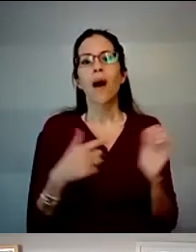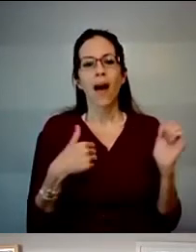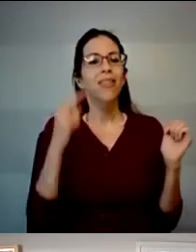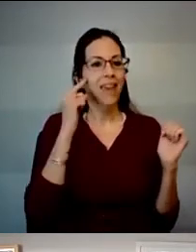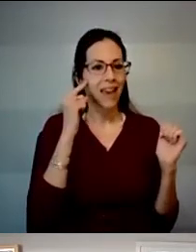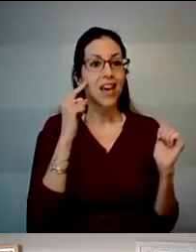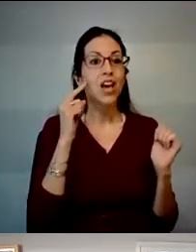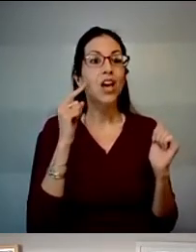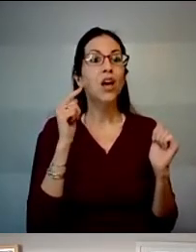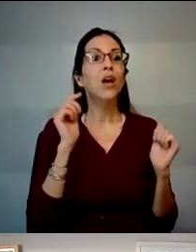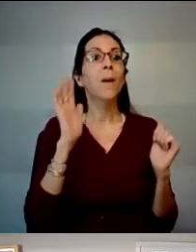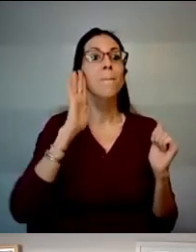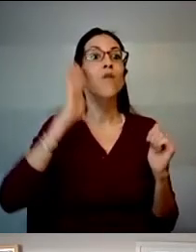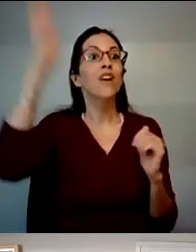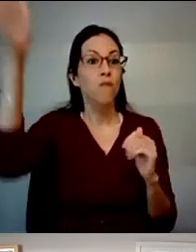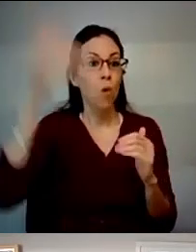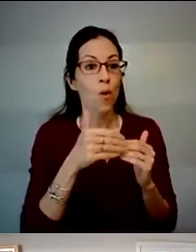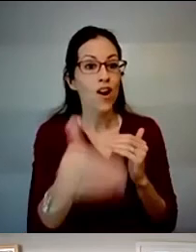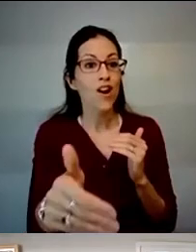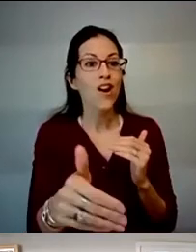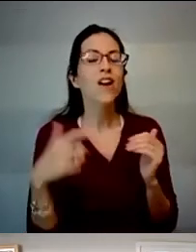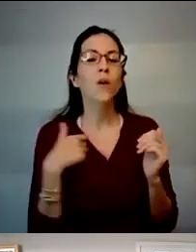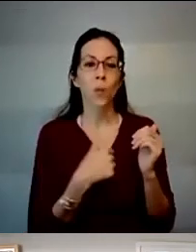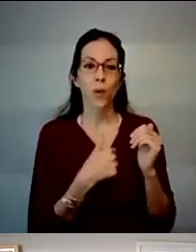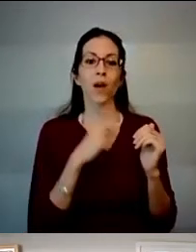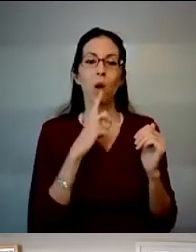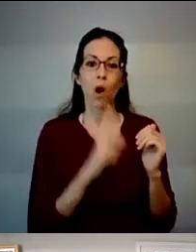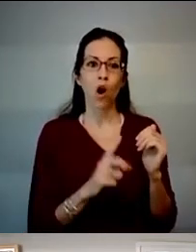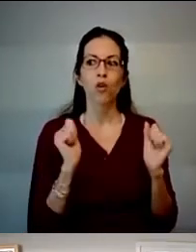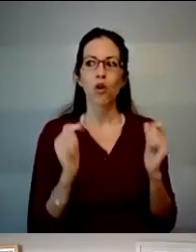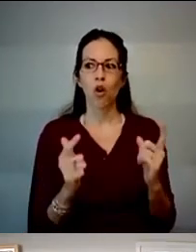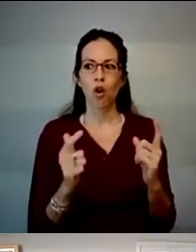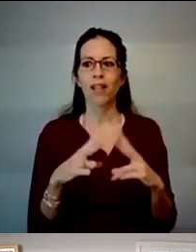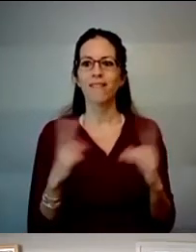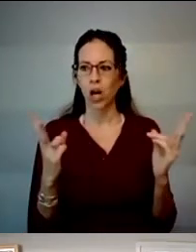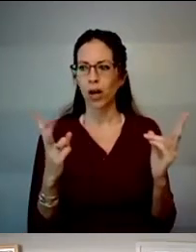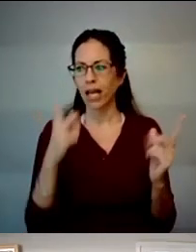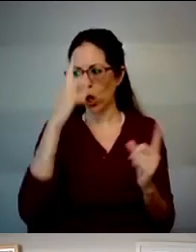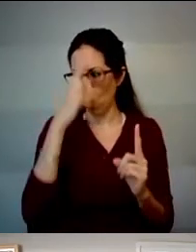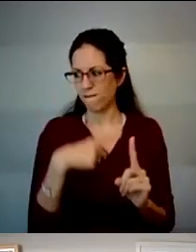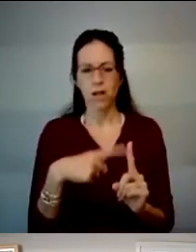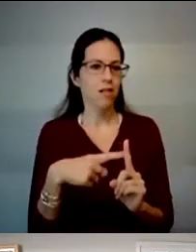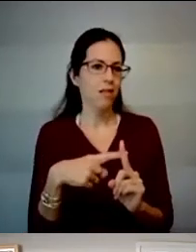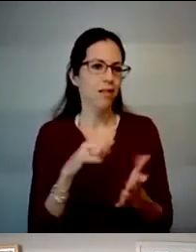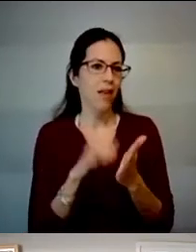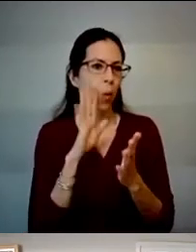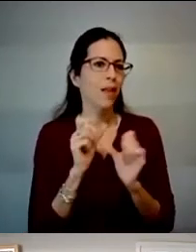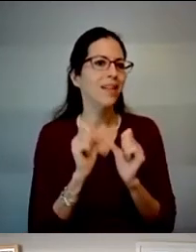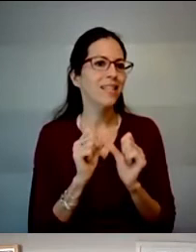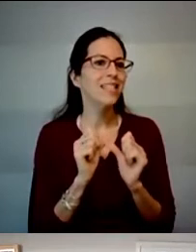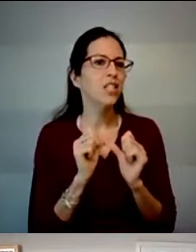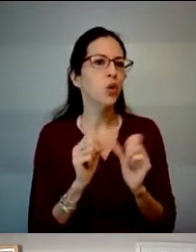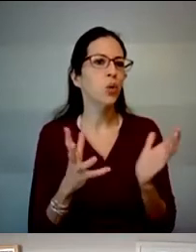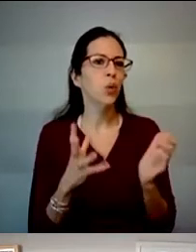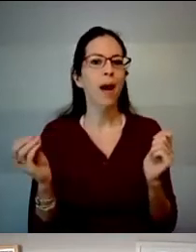moving forward, we are all very hopeful that will continue. And, you know, I